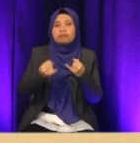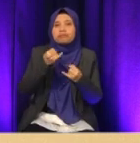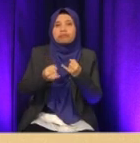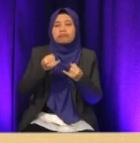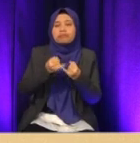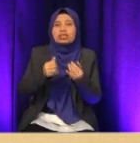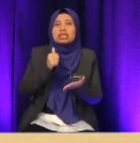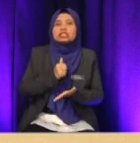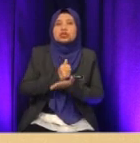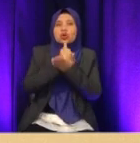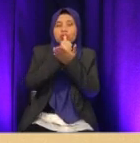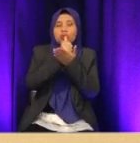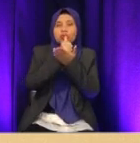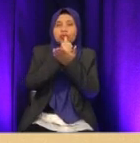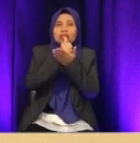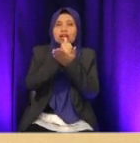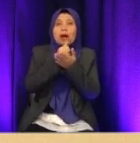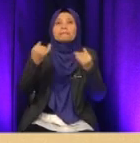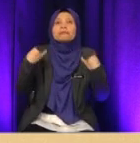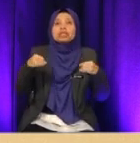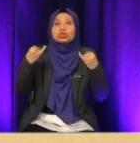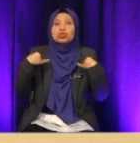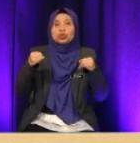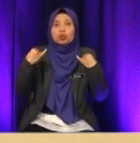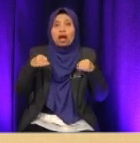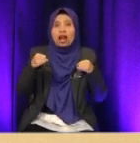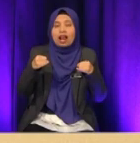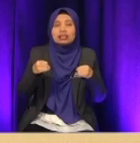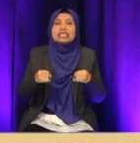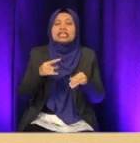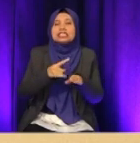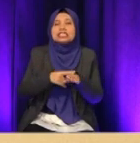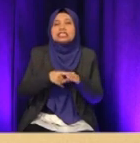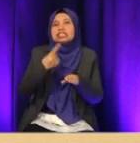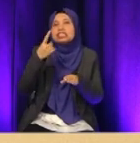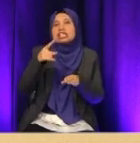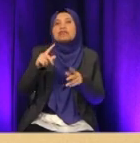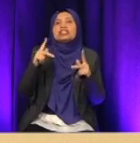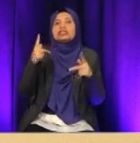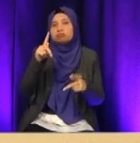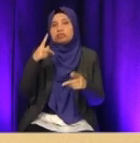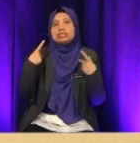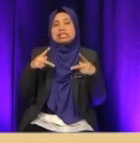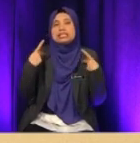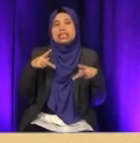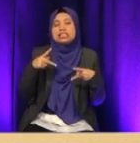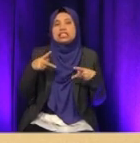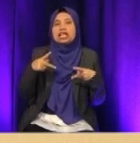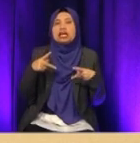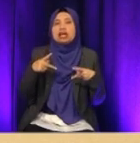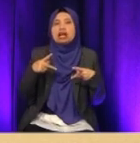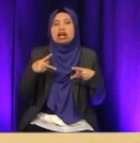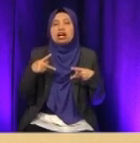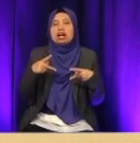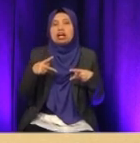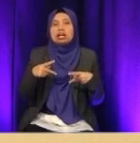a charity shop. So do you think this is a task suitable for a group of volunteers to do or for individual volunteers? Show